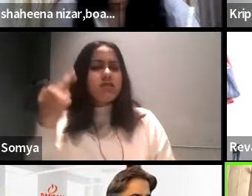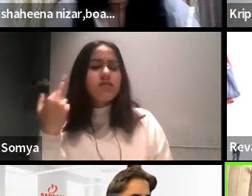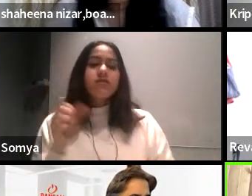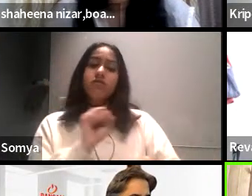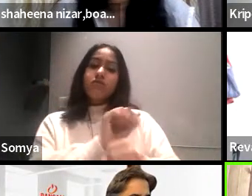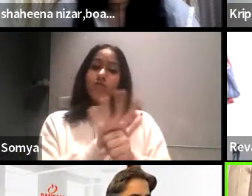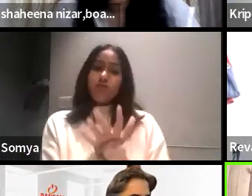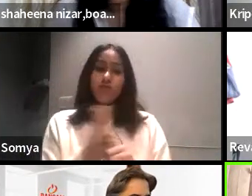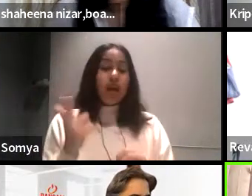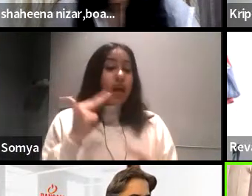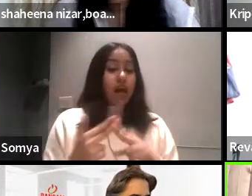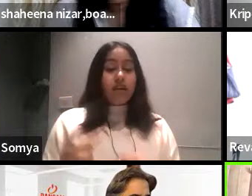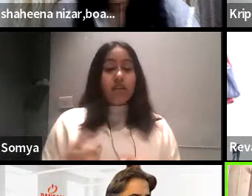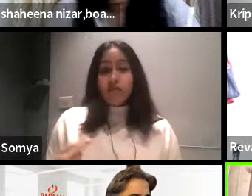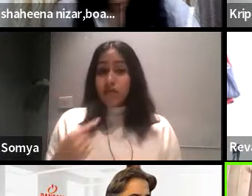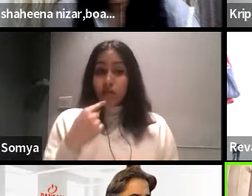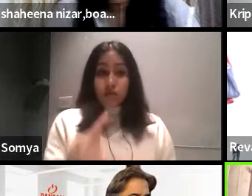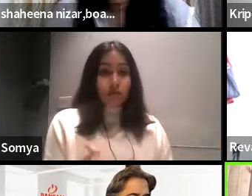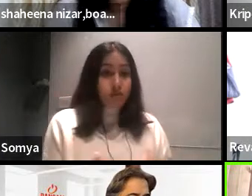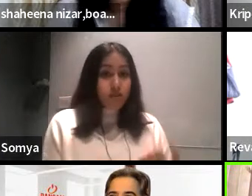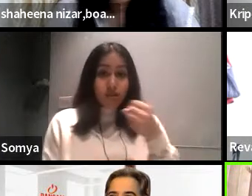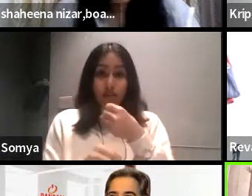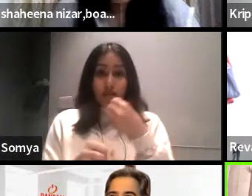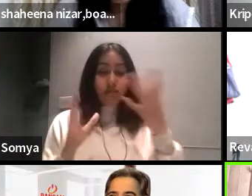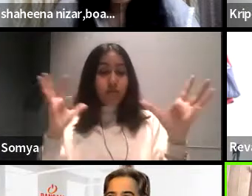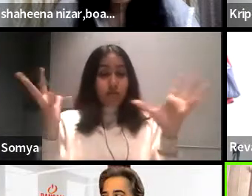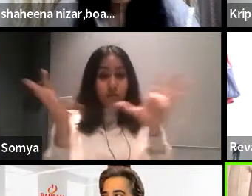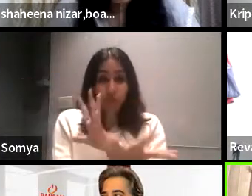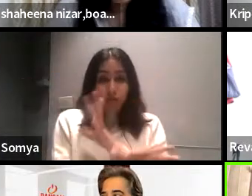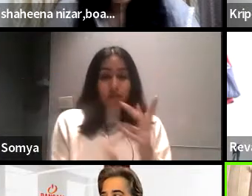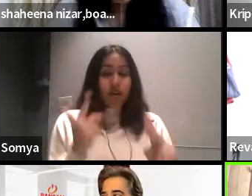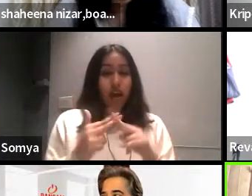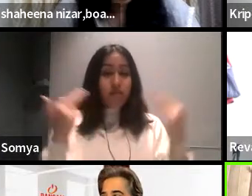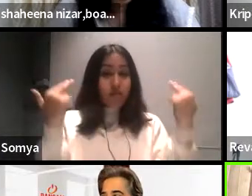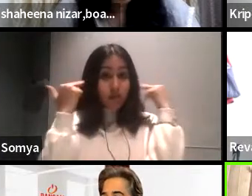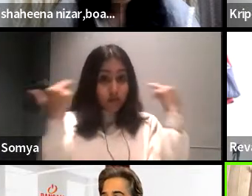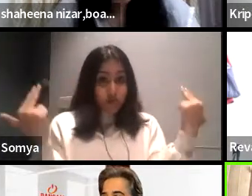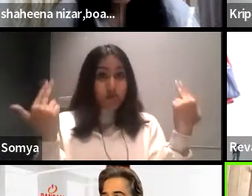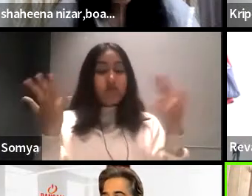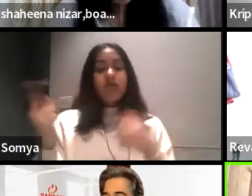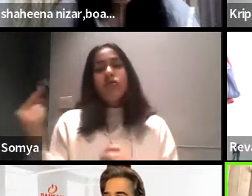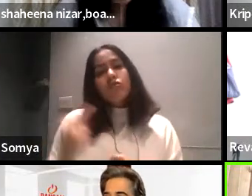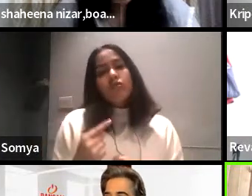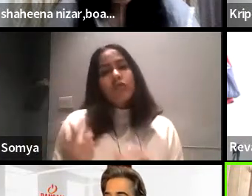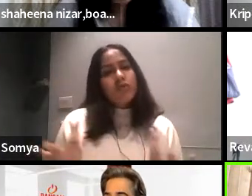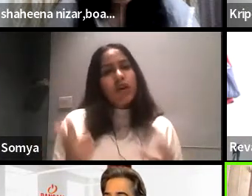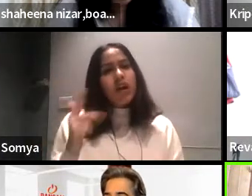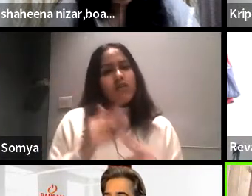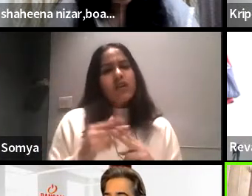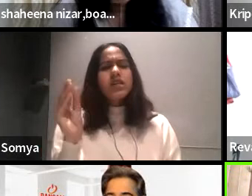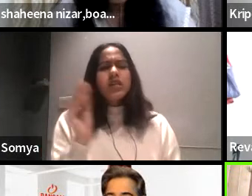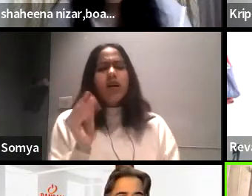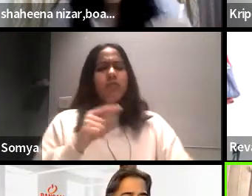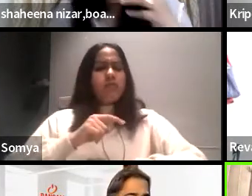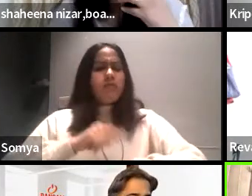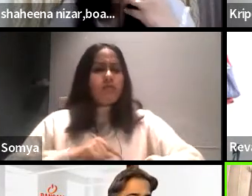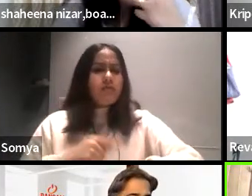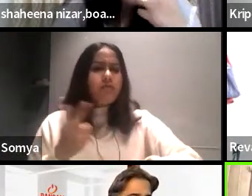If I have to say, in the words of Seneca, the famous Stoic, he said, sometimes